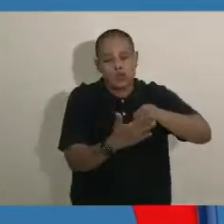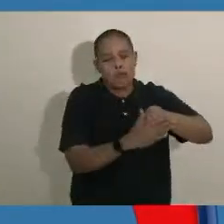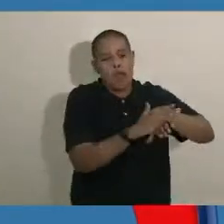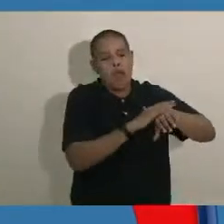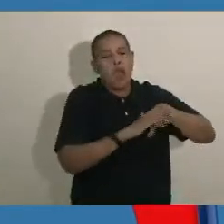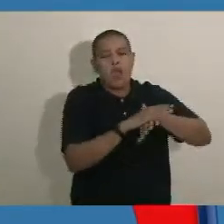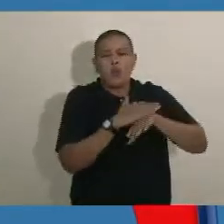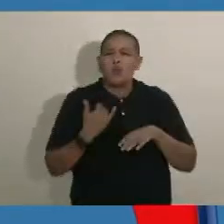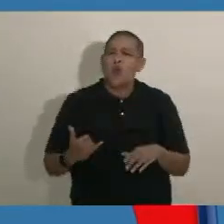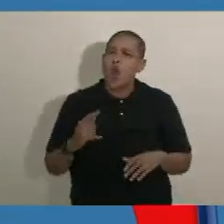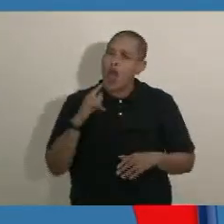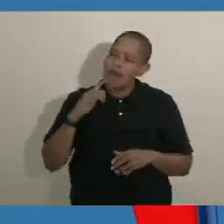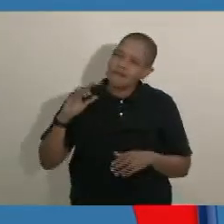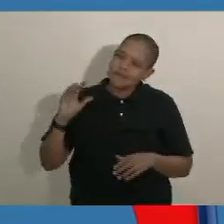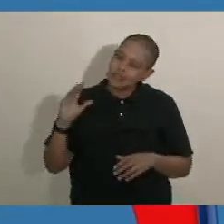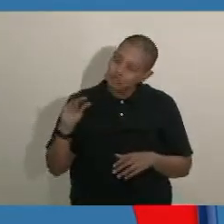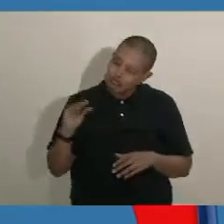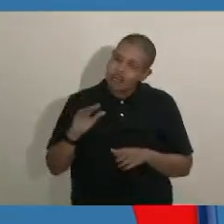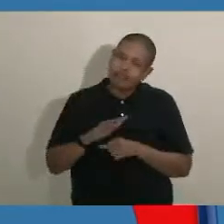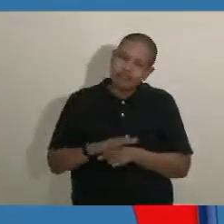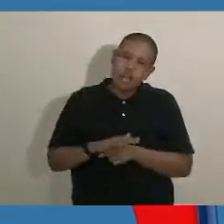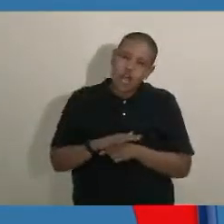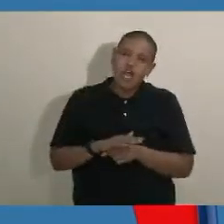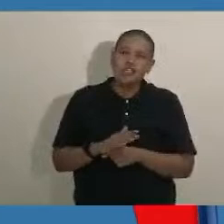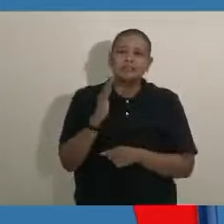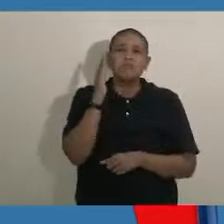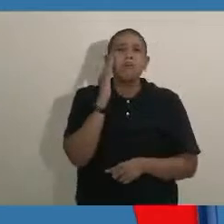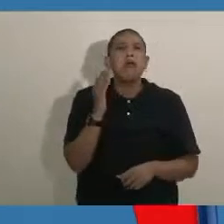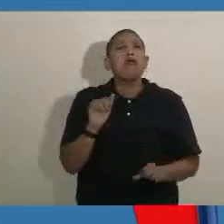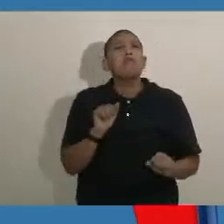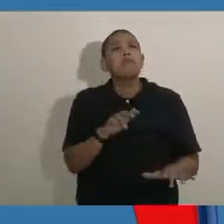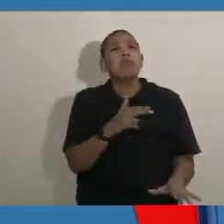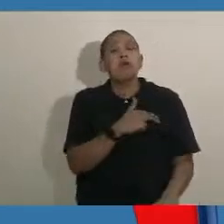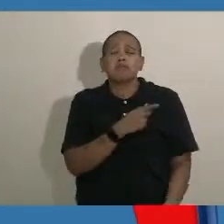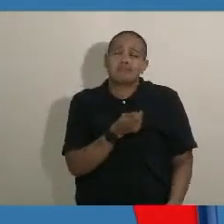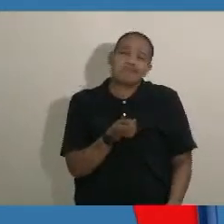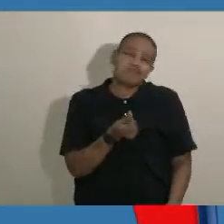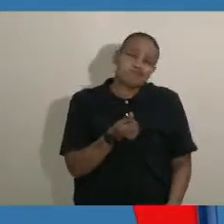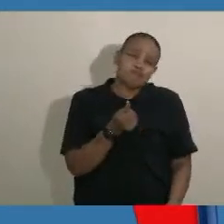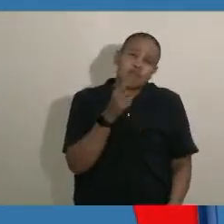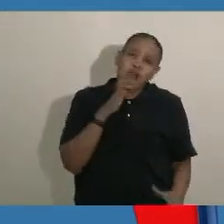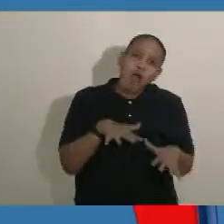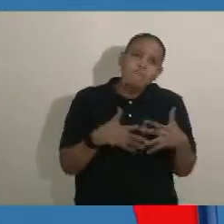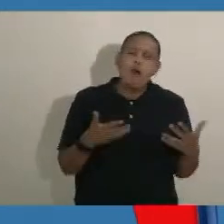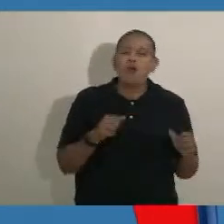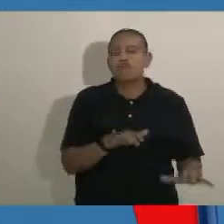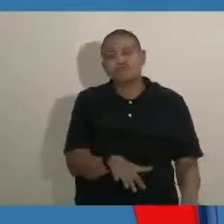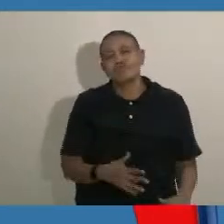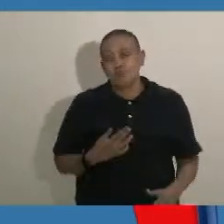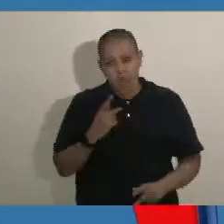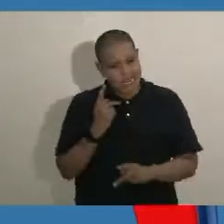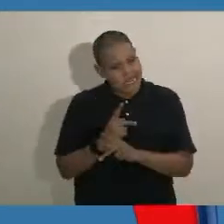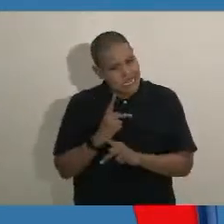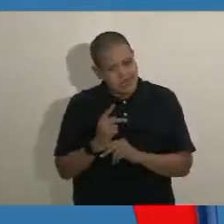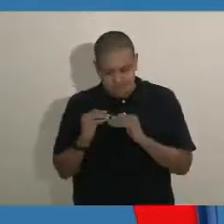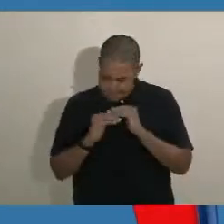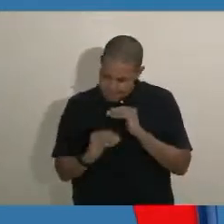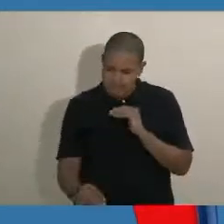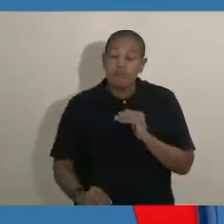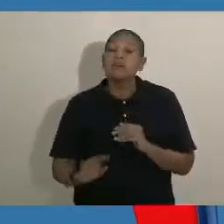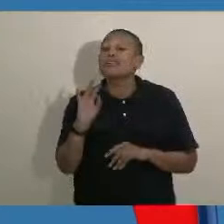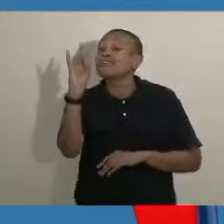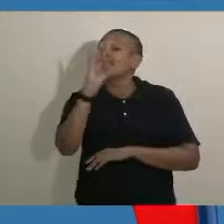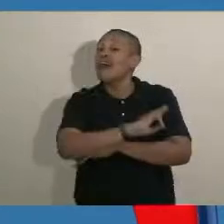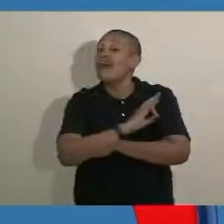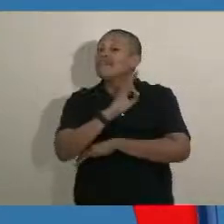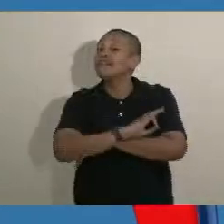low pressure on our bed occupancy, and that's where we want to keep it. 7-day positivity,